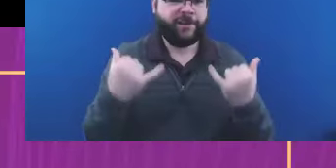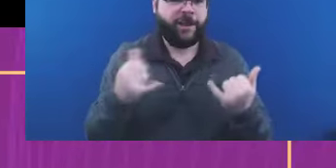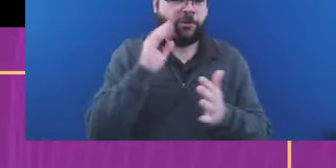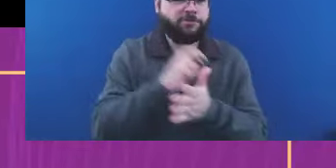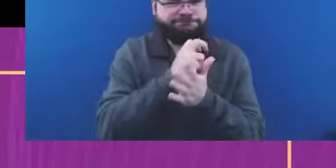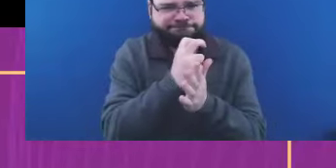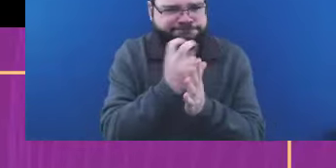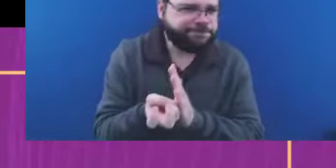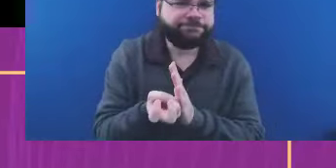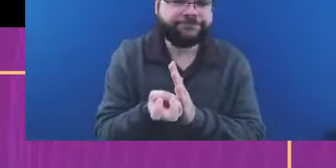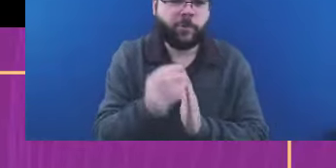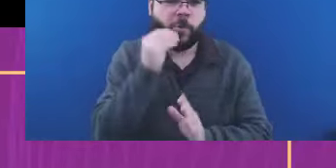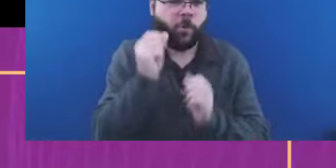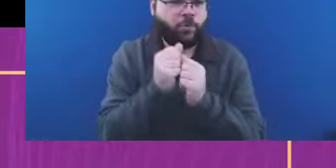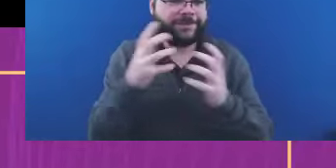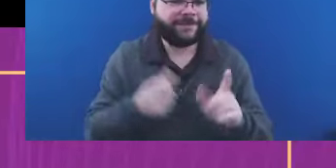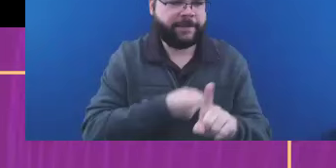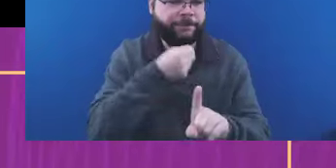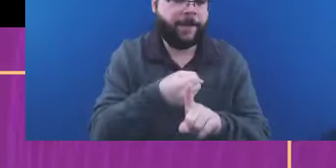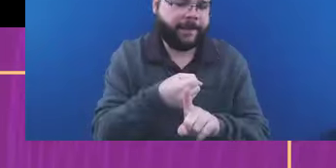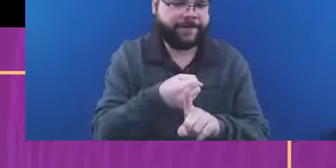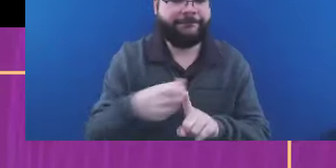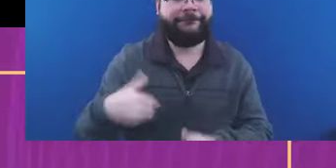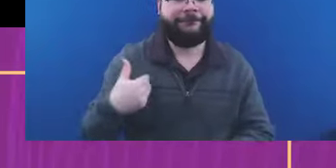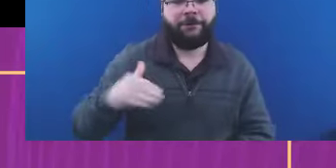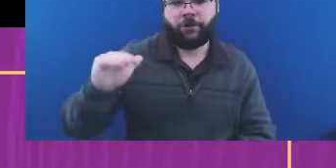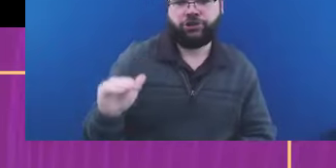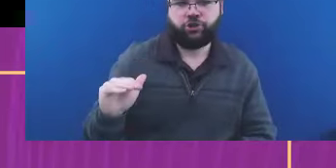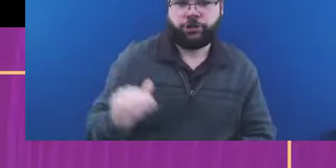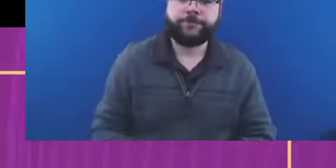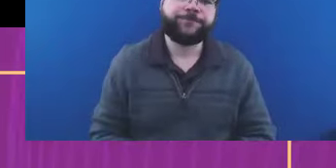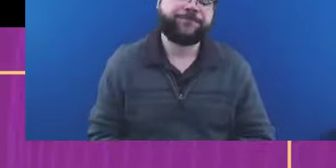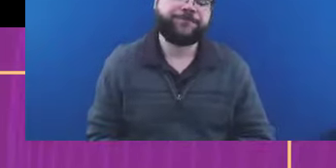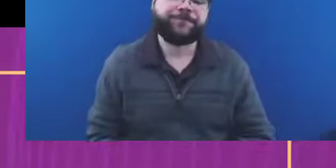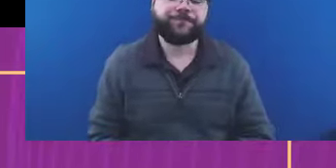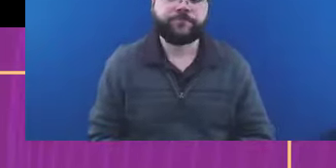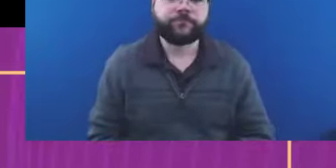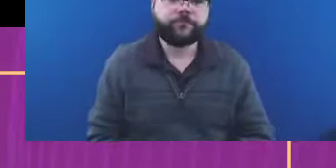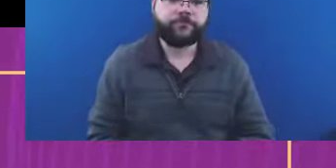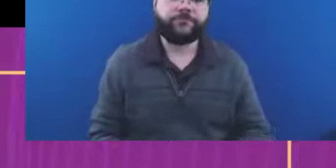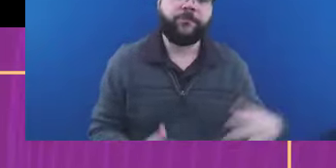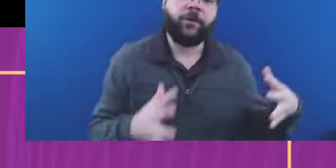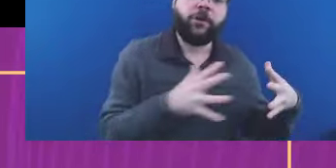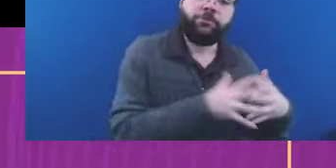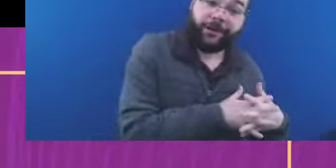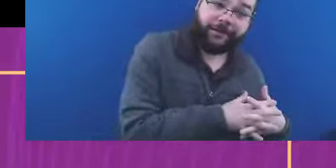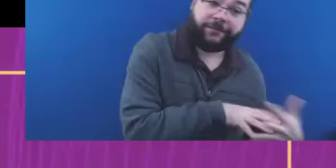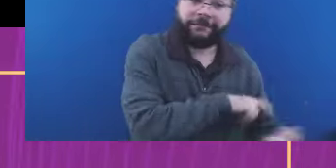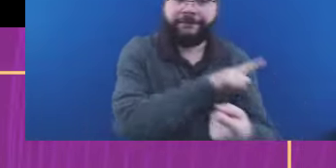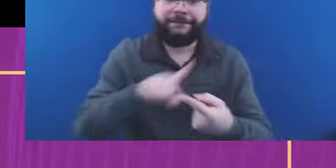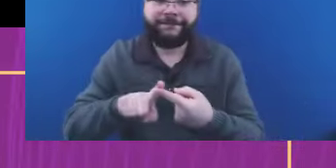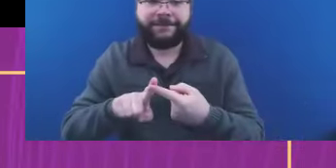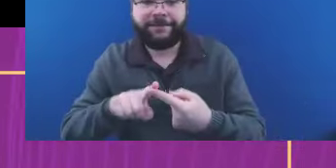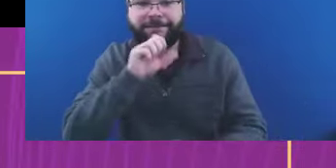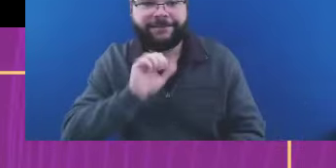bit deeper into how homelessness can impact young children. So prenatally through age 5. And